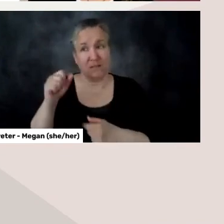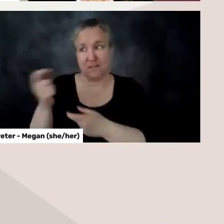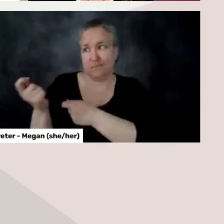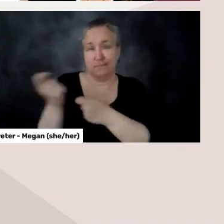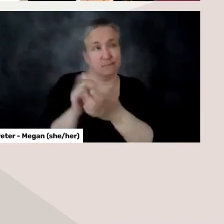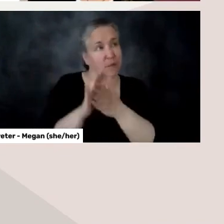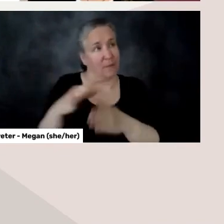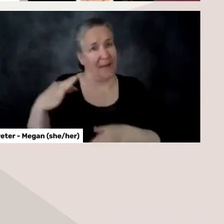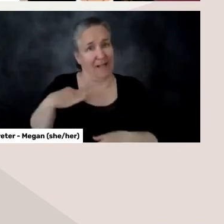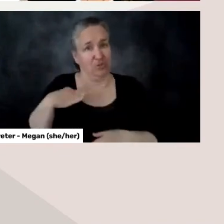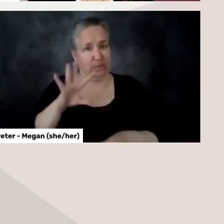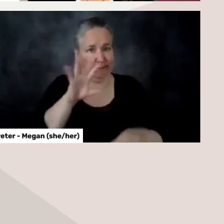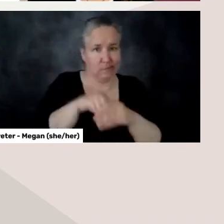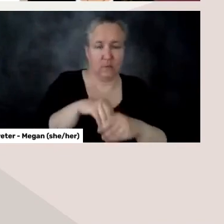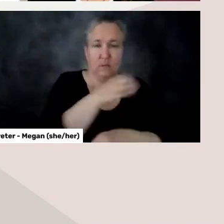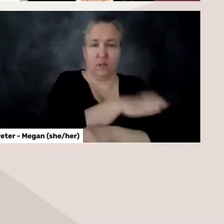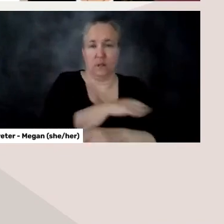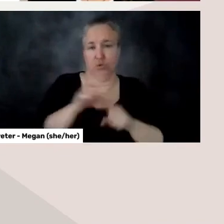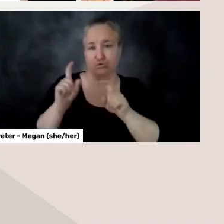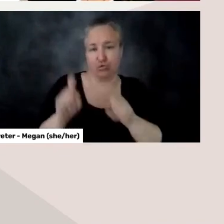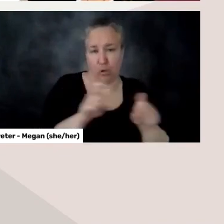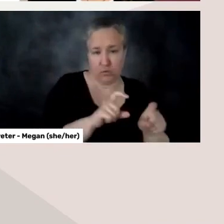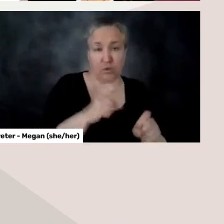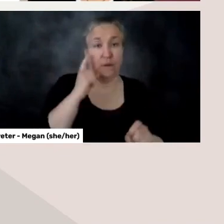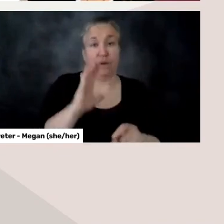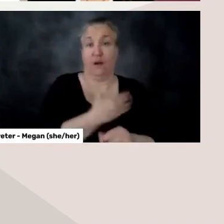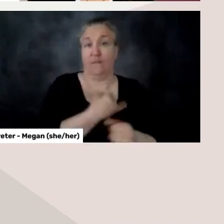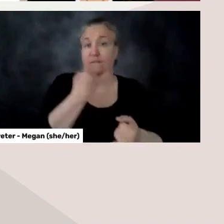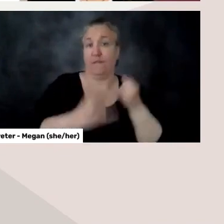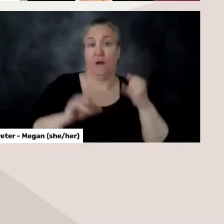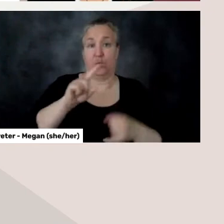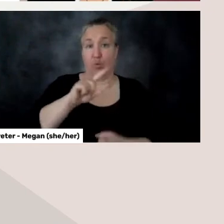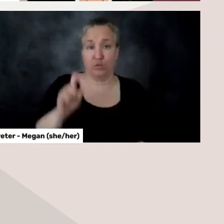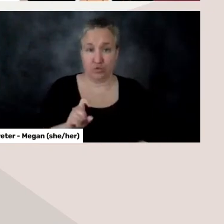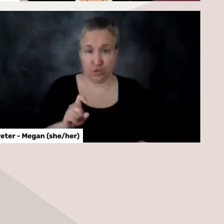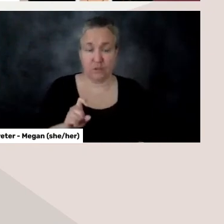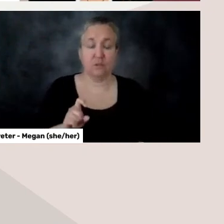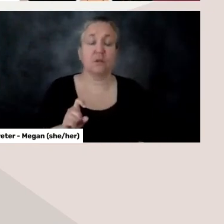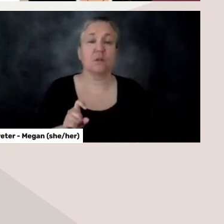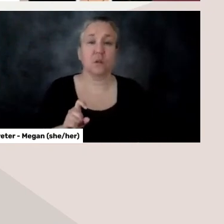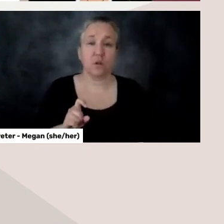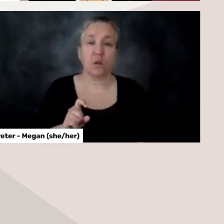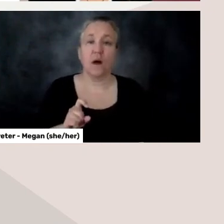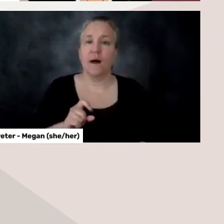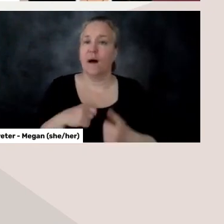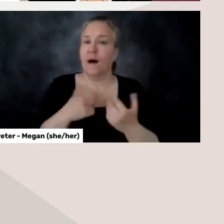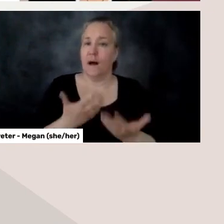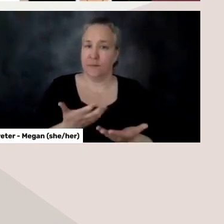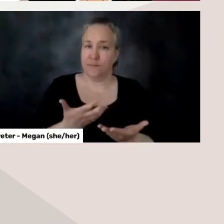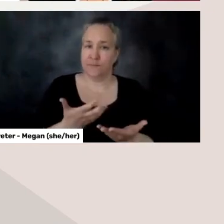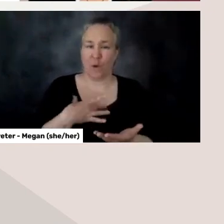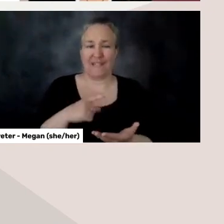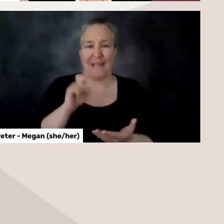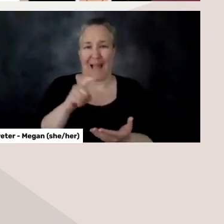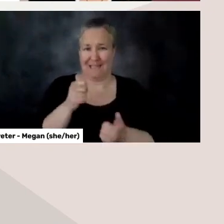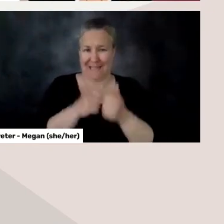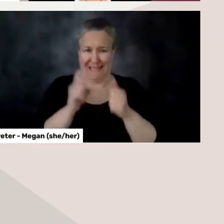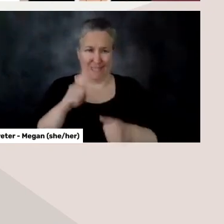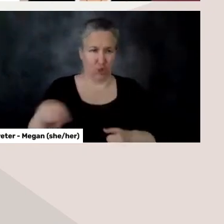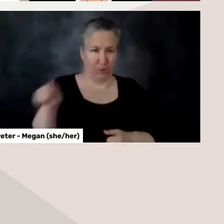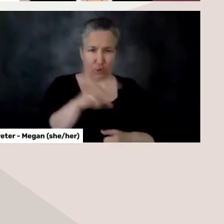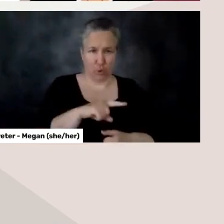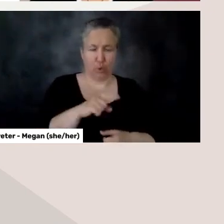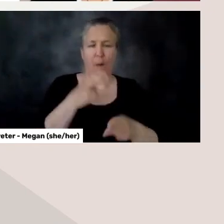eligible for clinical trials. And so for our final question, I'd like to ask each of you just to